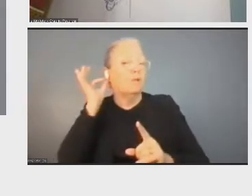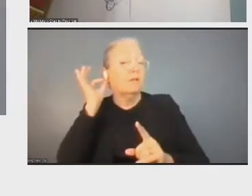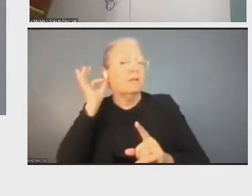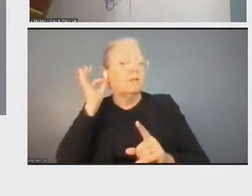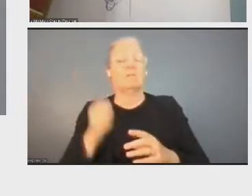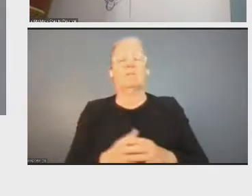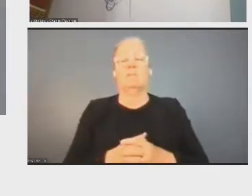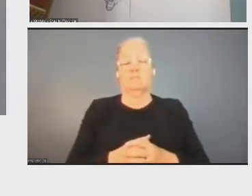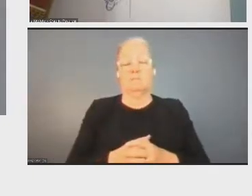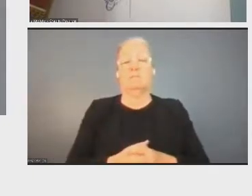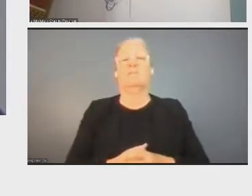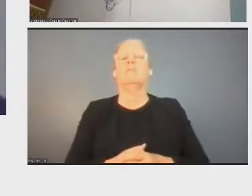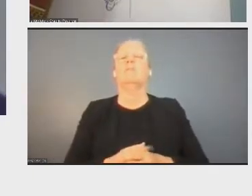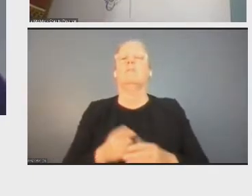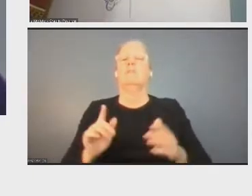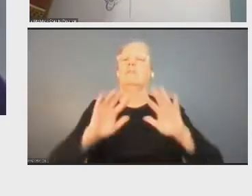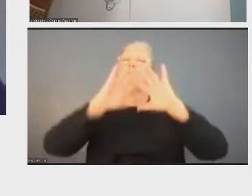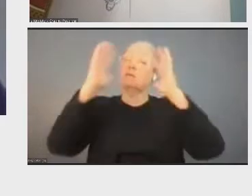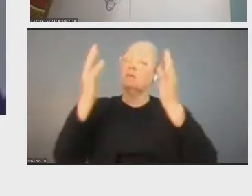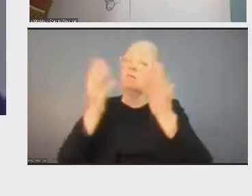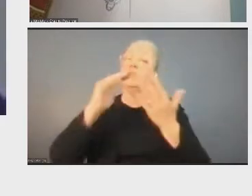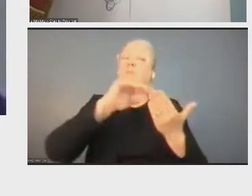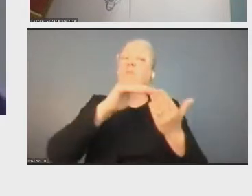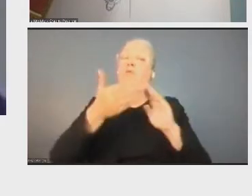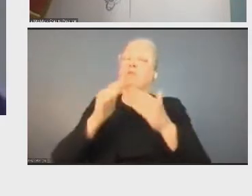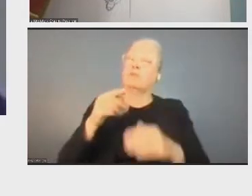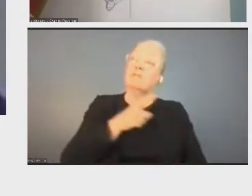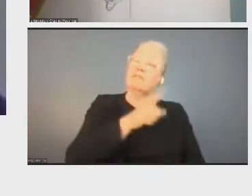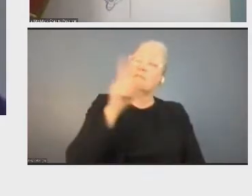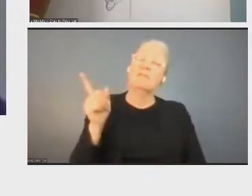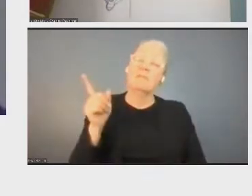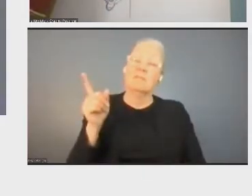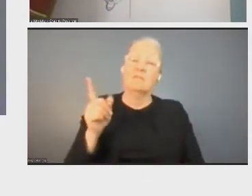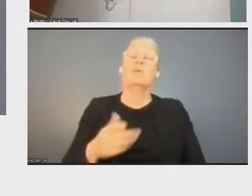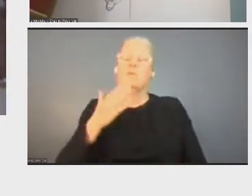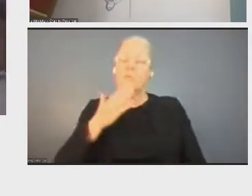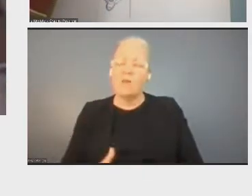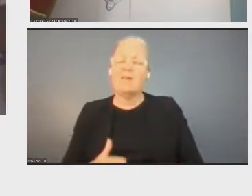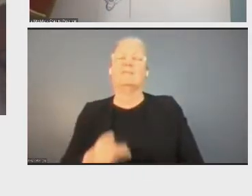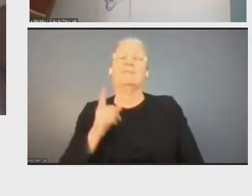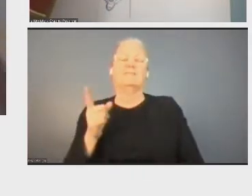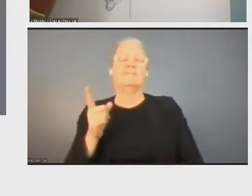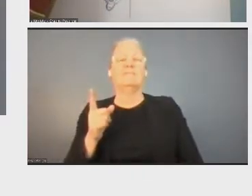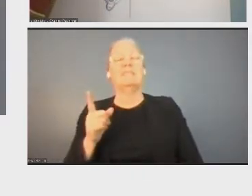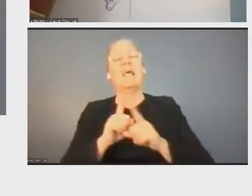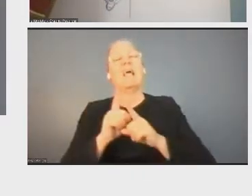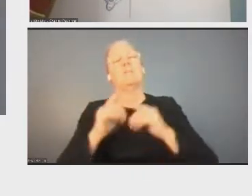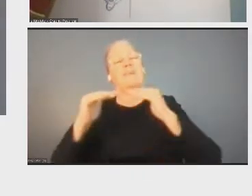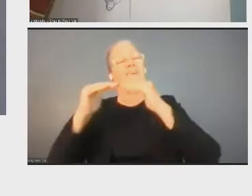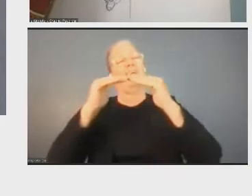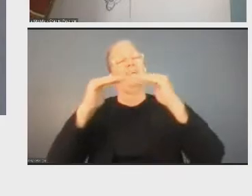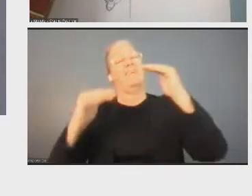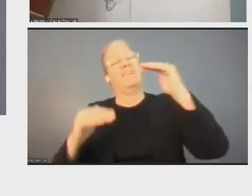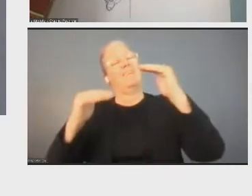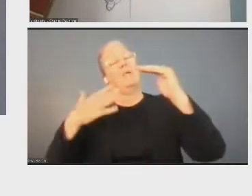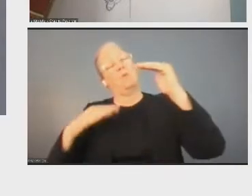international community has also been manifesting to make visible the inequity in our societies,